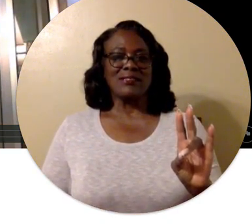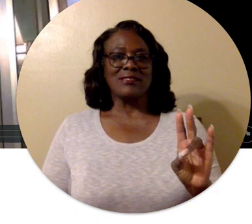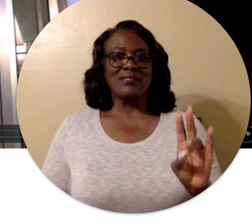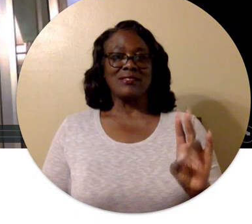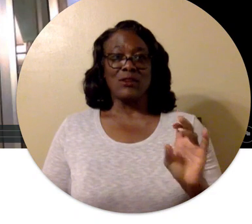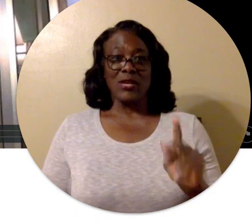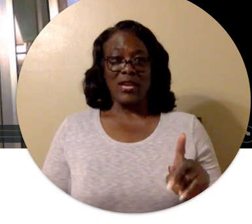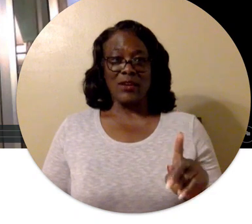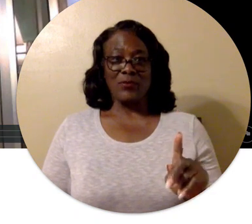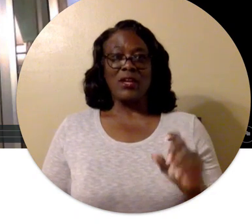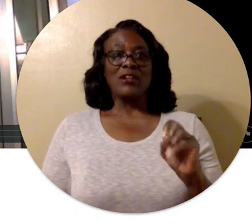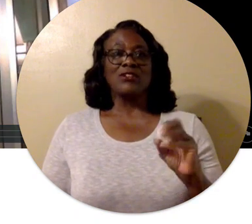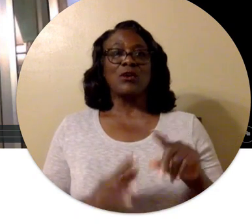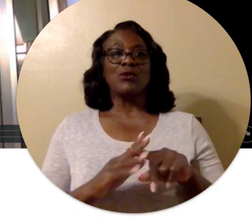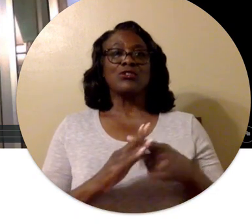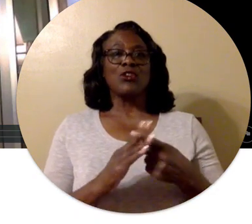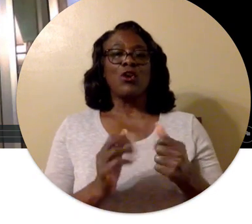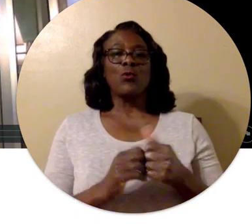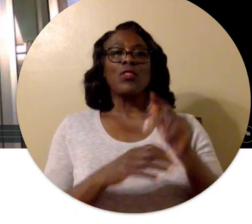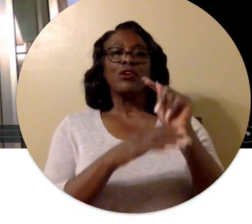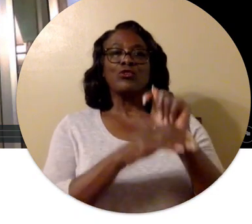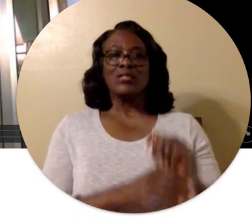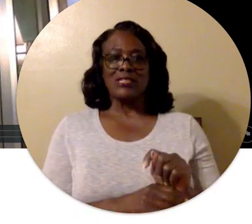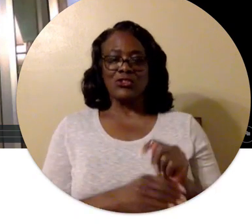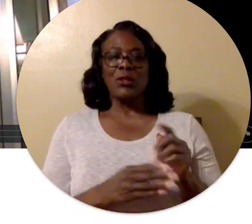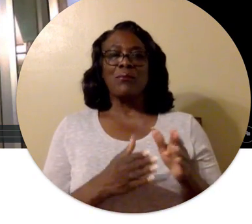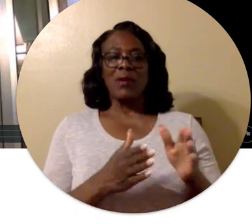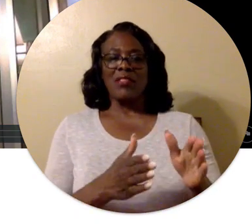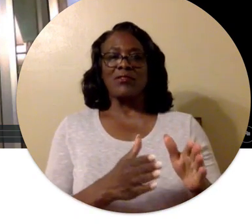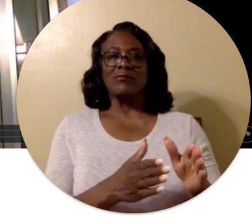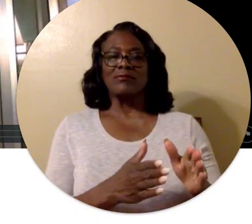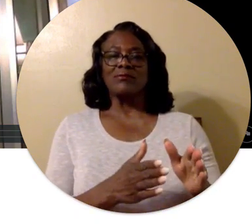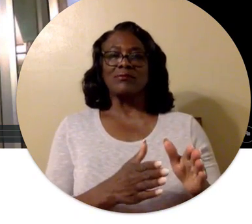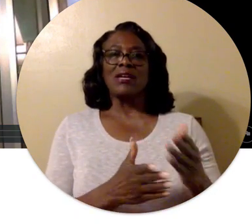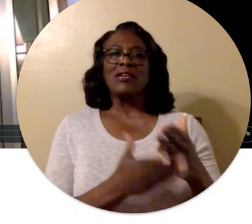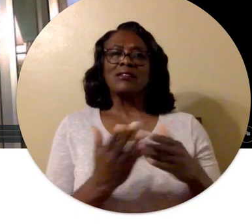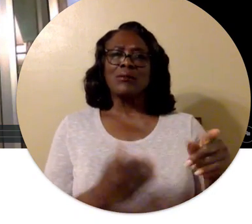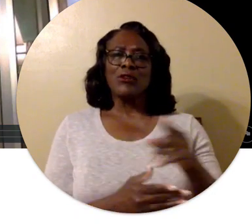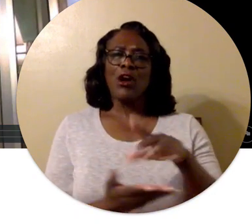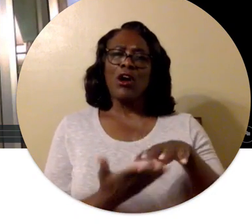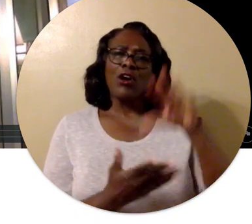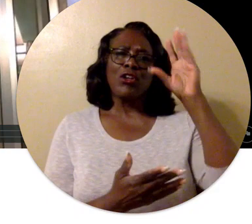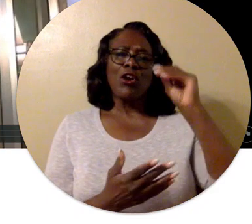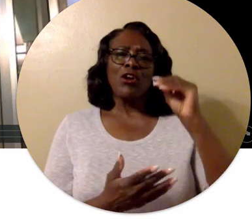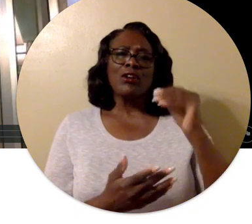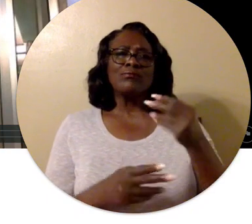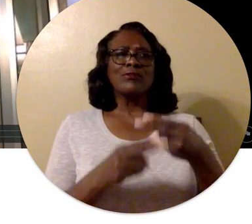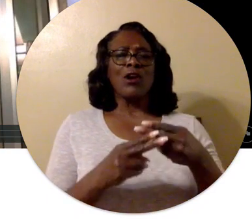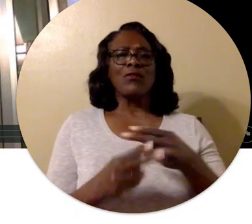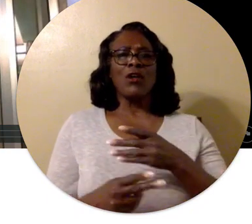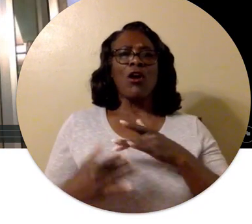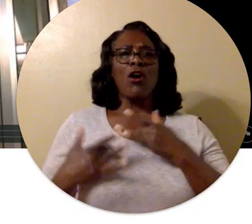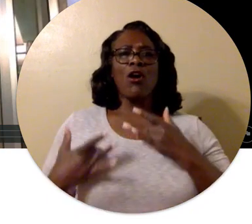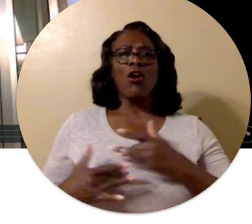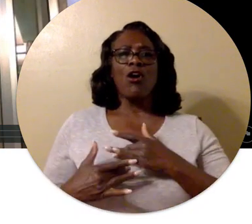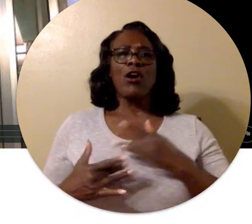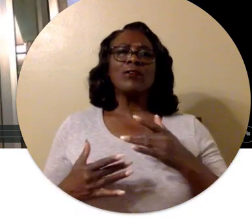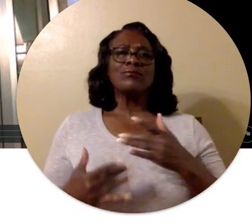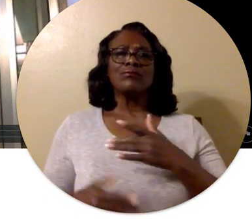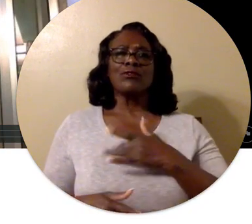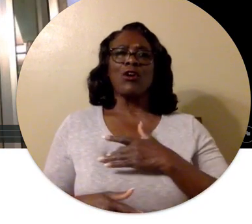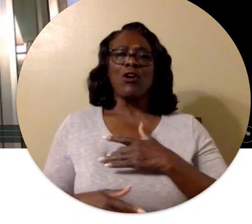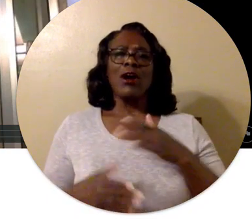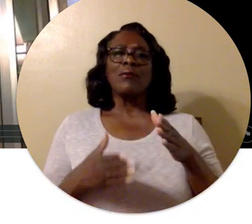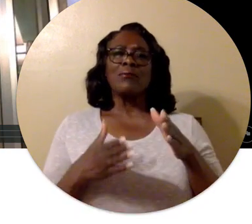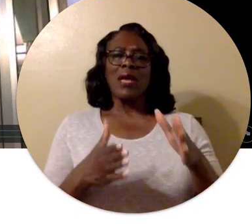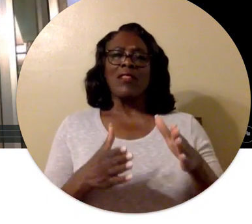Okay, so we're going to start off with our traditional method. Some of you guys may have learned this as the heart method. Other